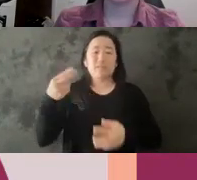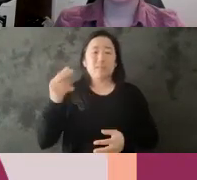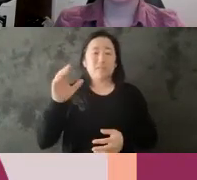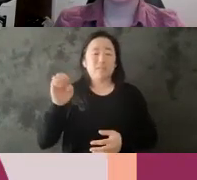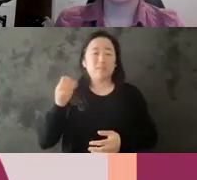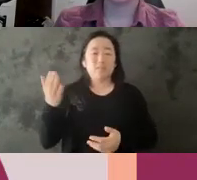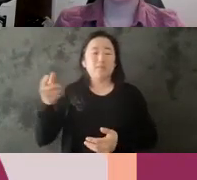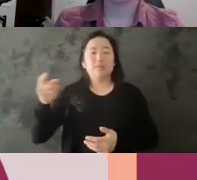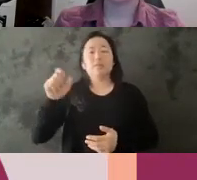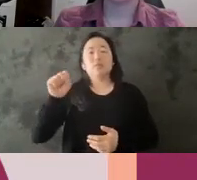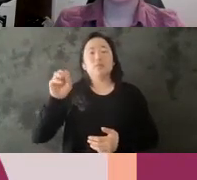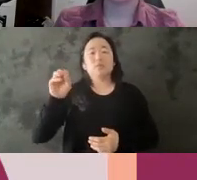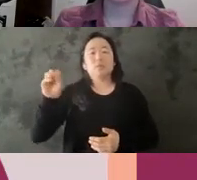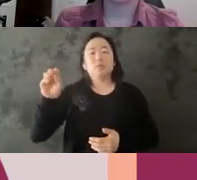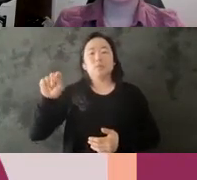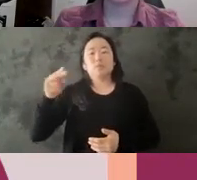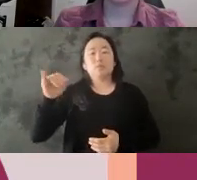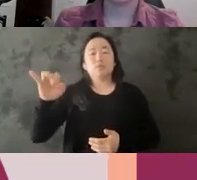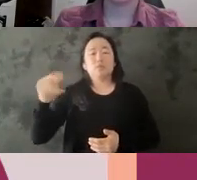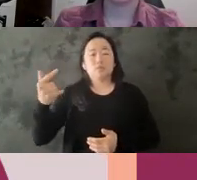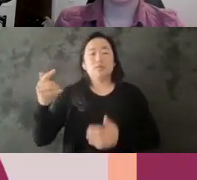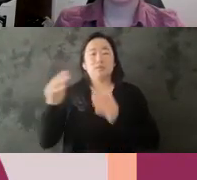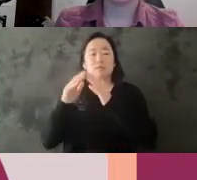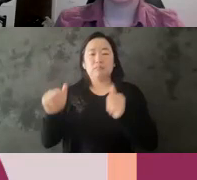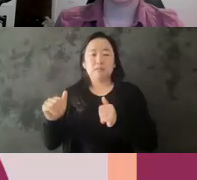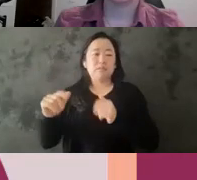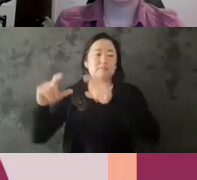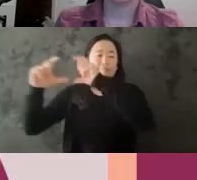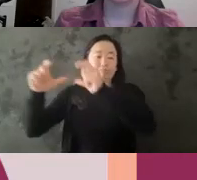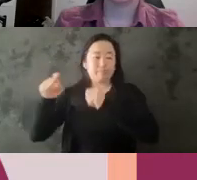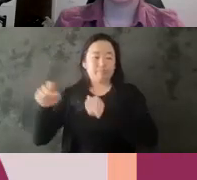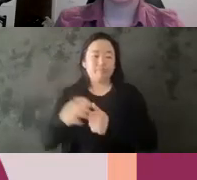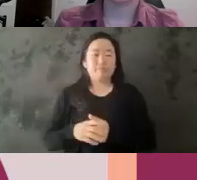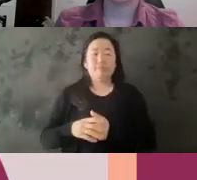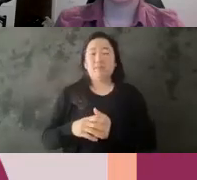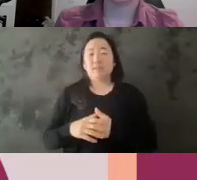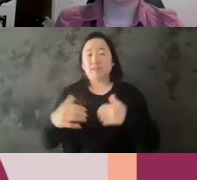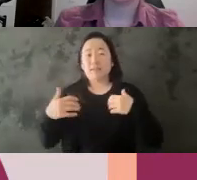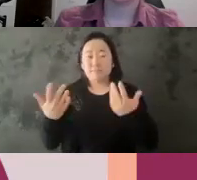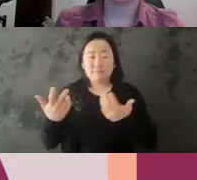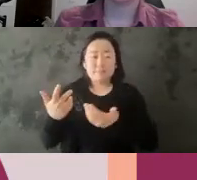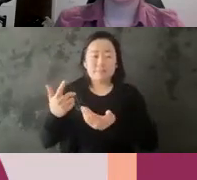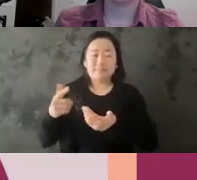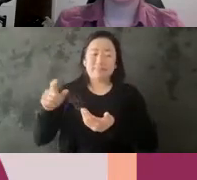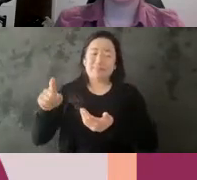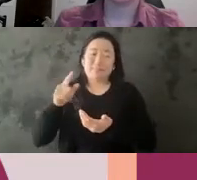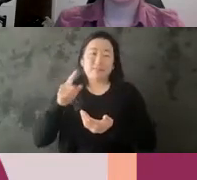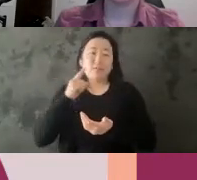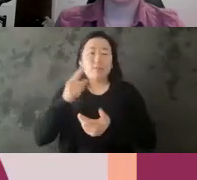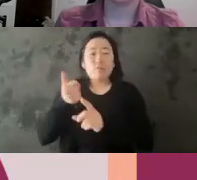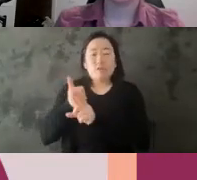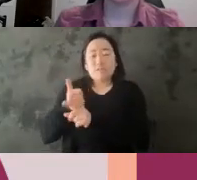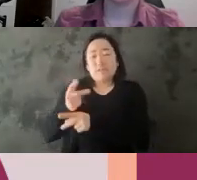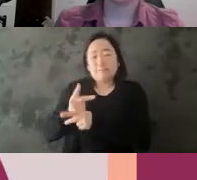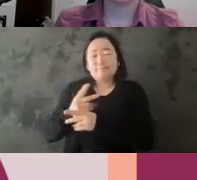soothing system. So healthy functioning of this soothing system is really necessary for self-soothing.